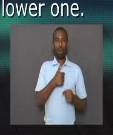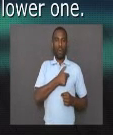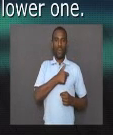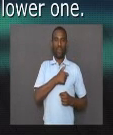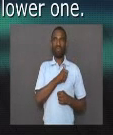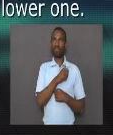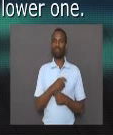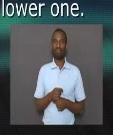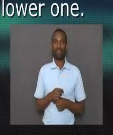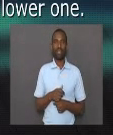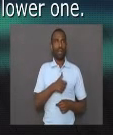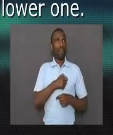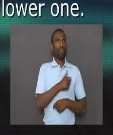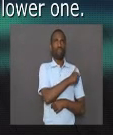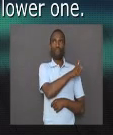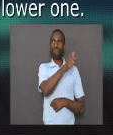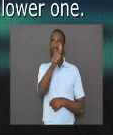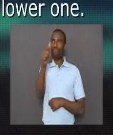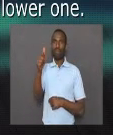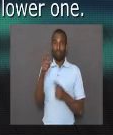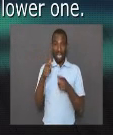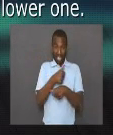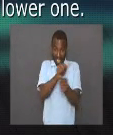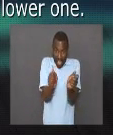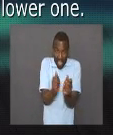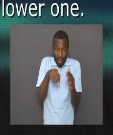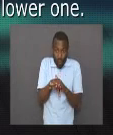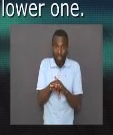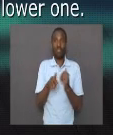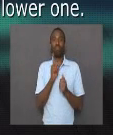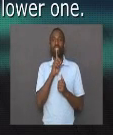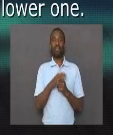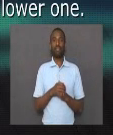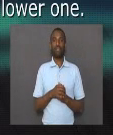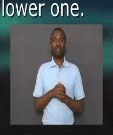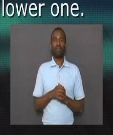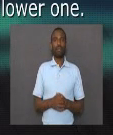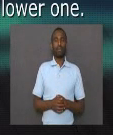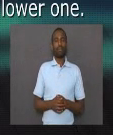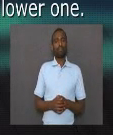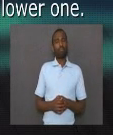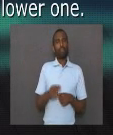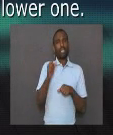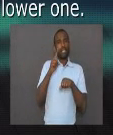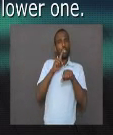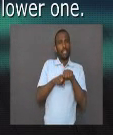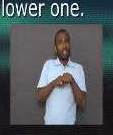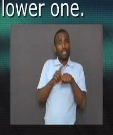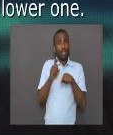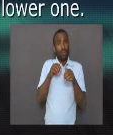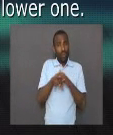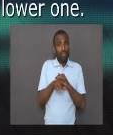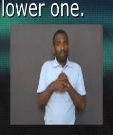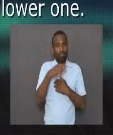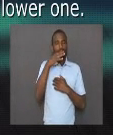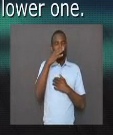perfume. If you spray perfume in one area of a room, with time, you